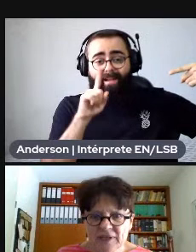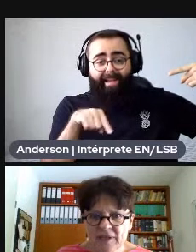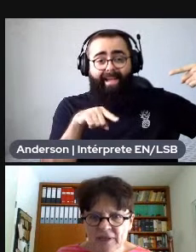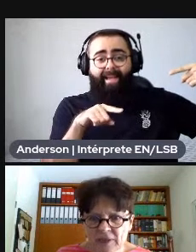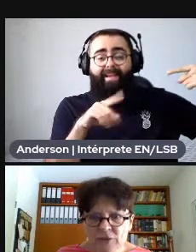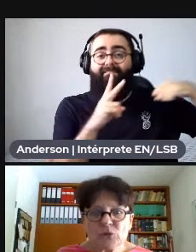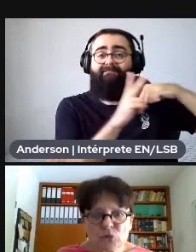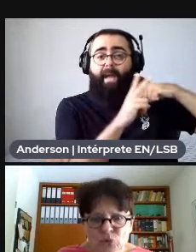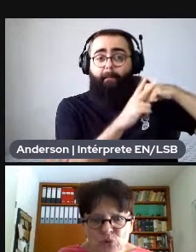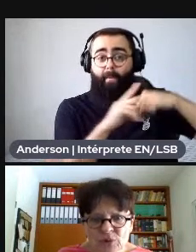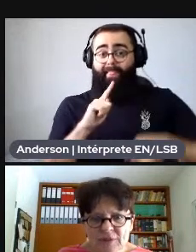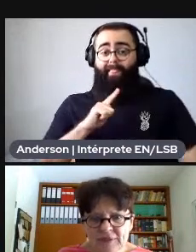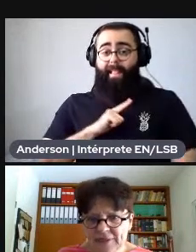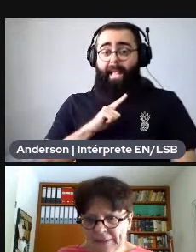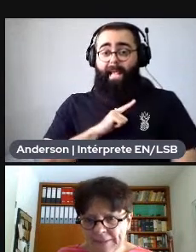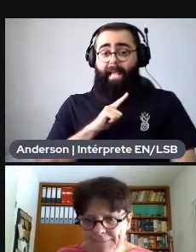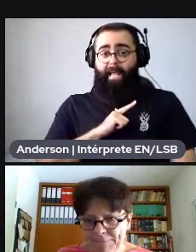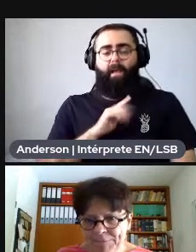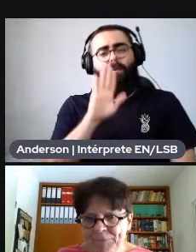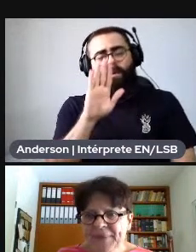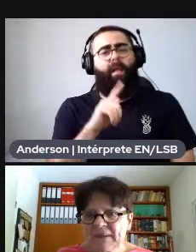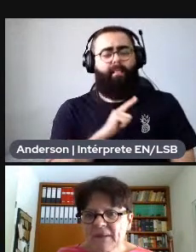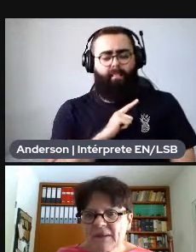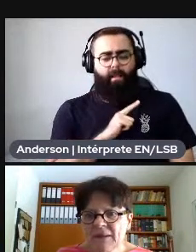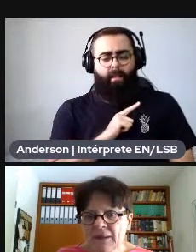have tú.